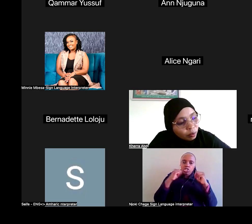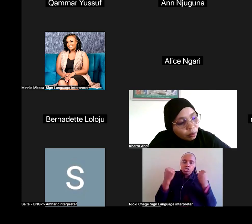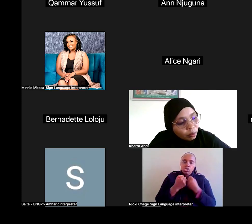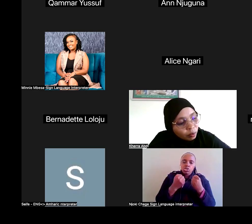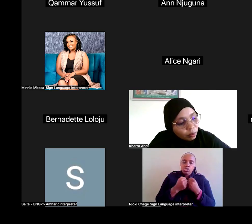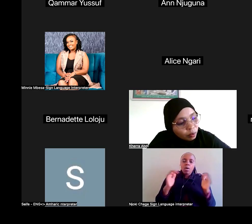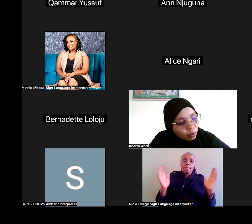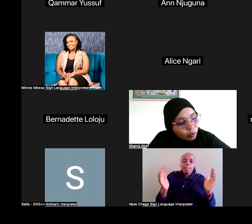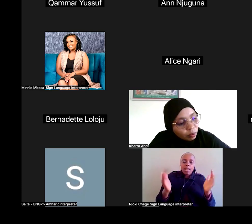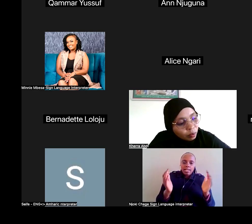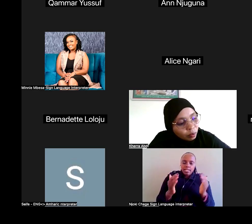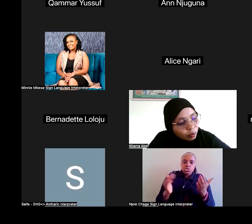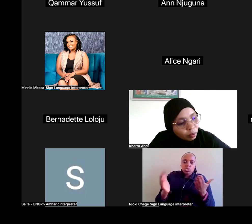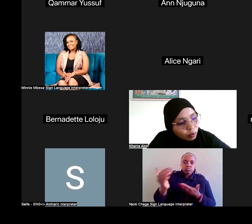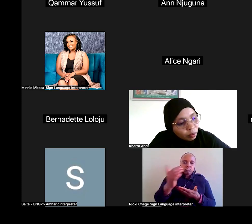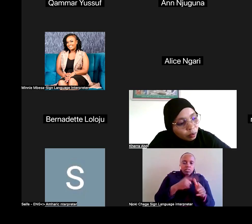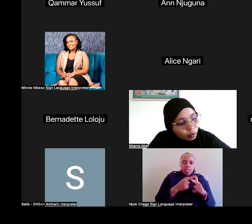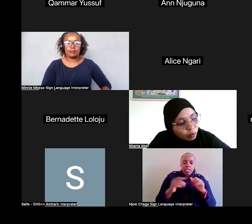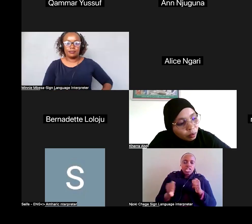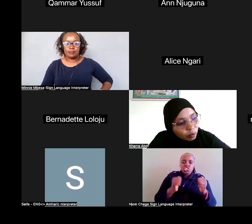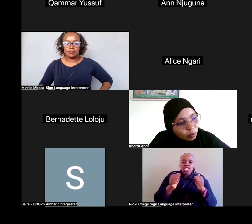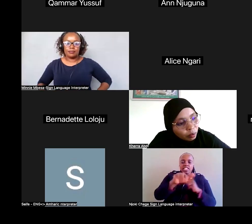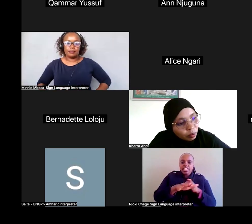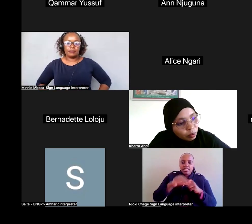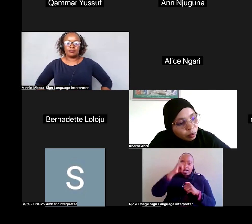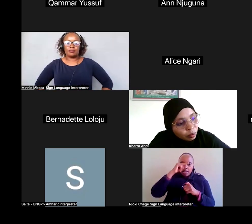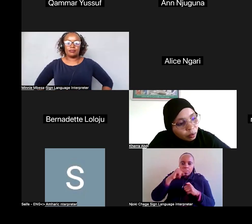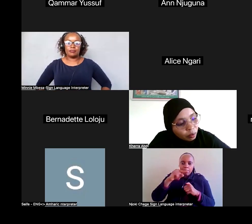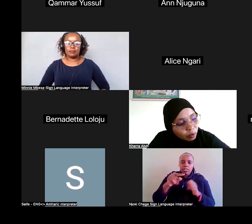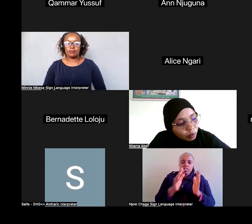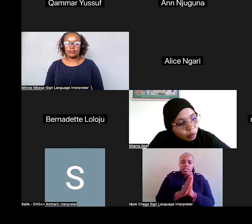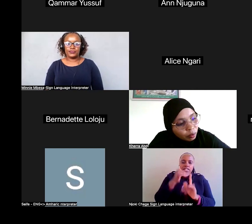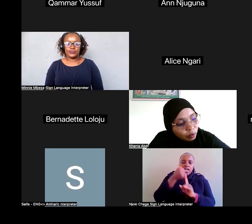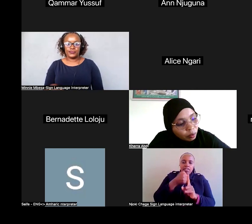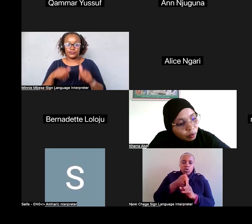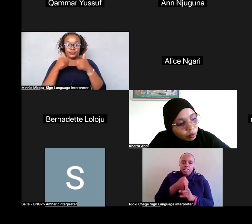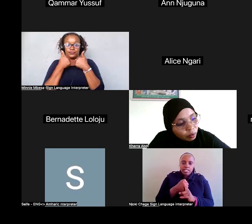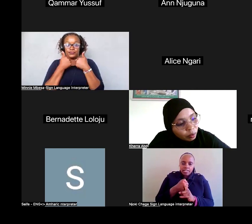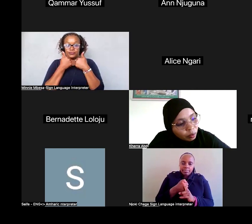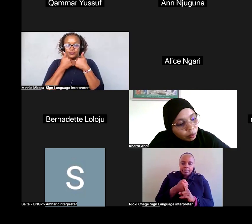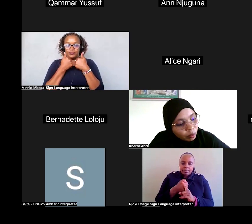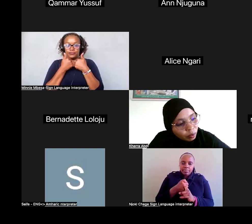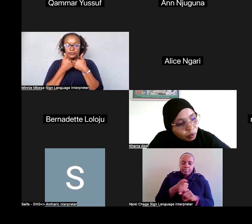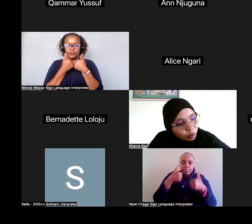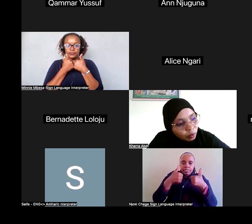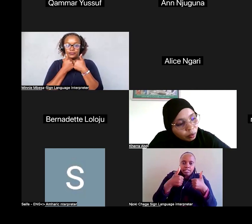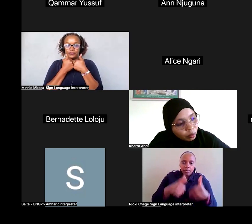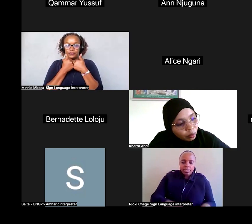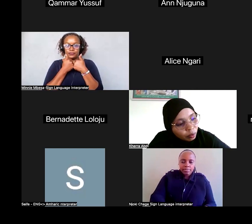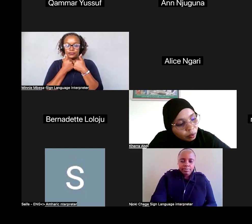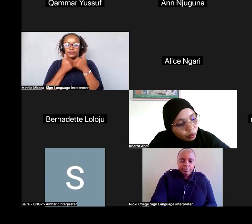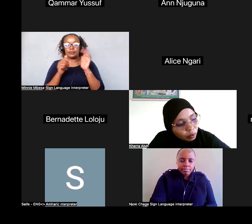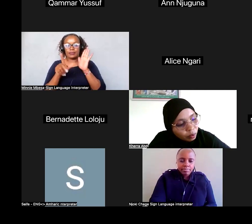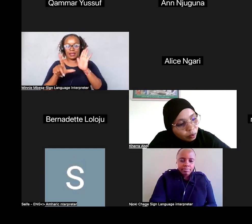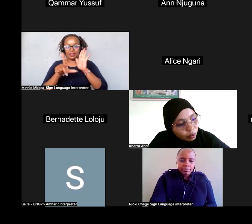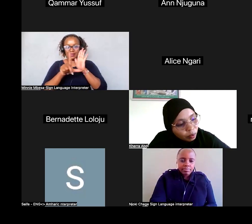mobilization. We also have a strategic area on policy advocacy, legal enforcement, and